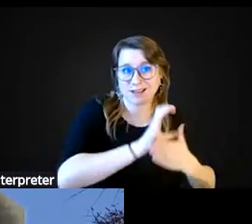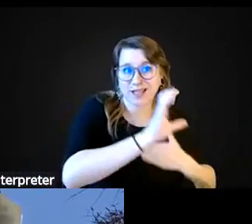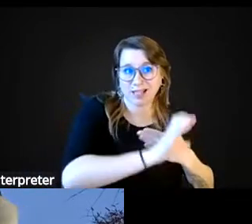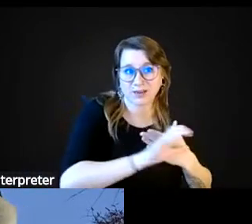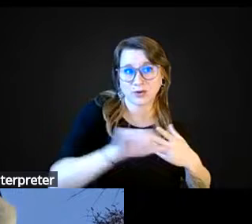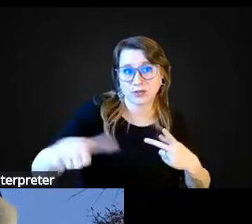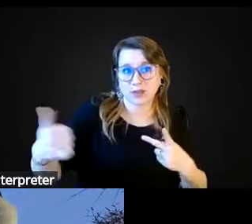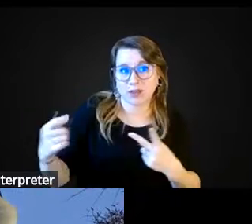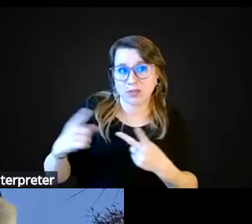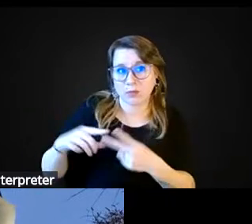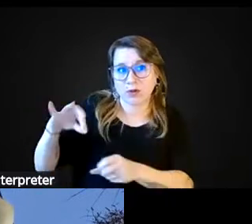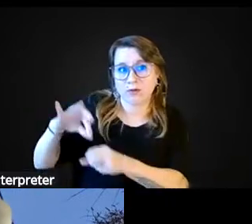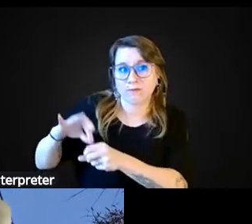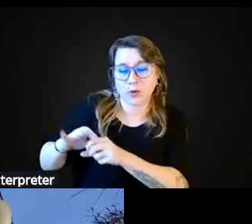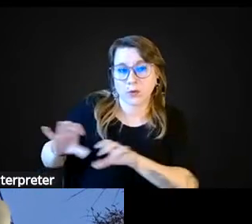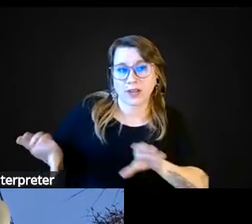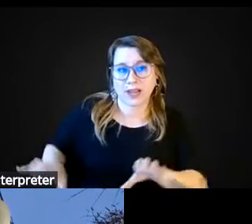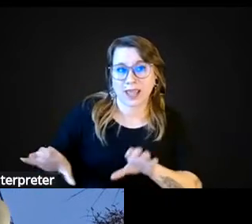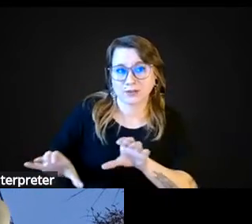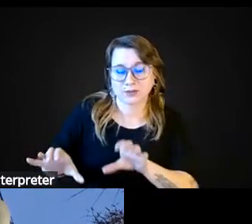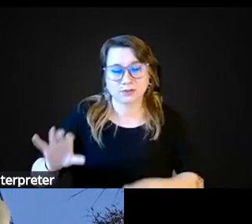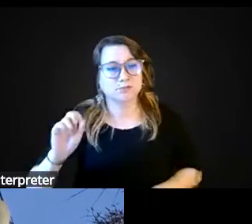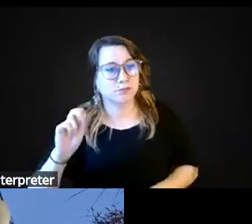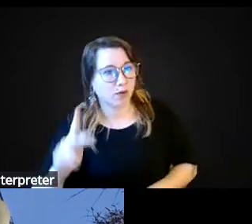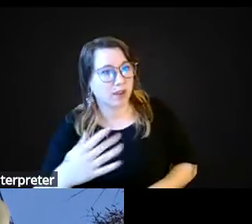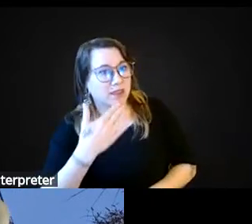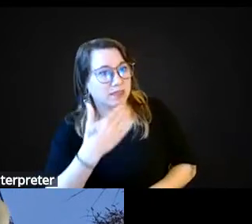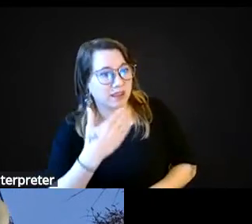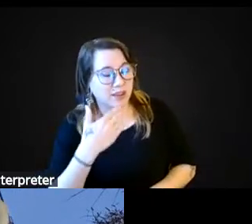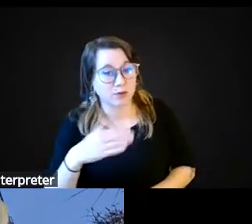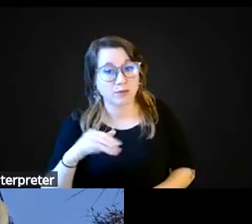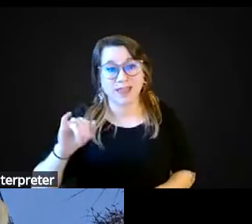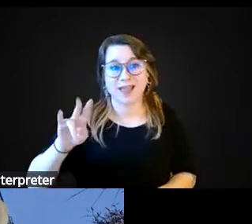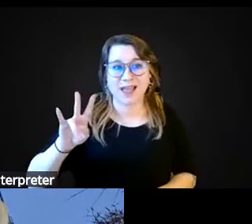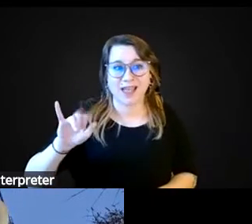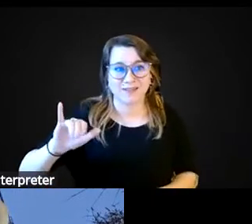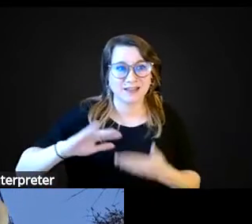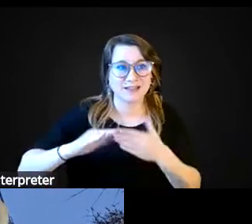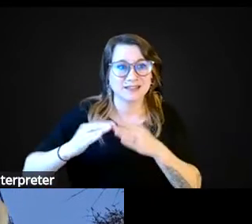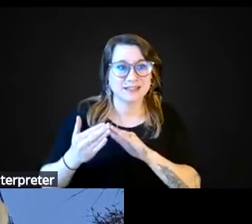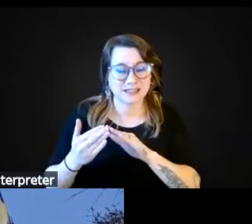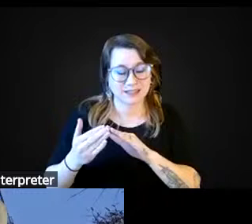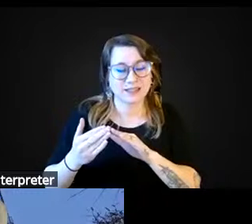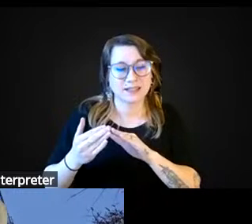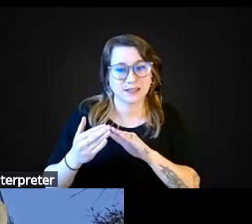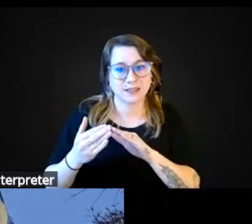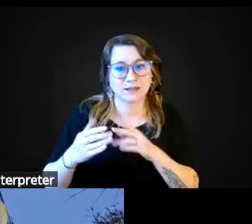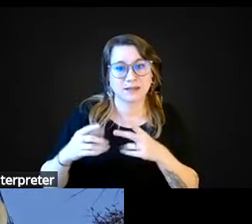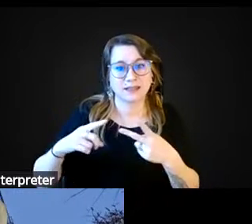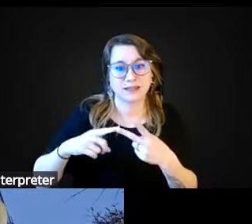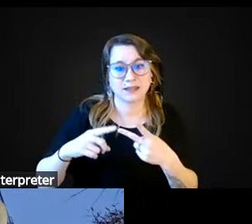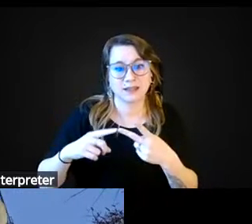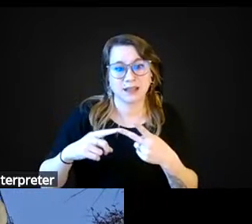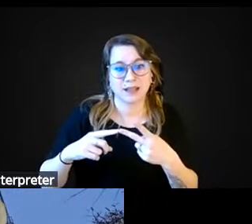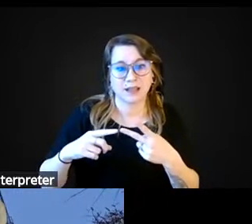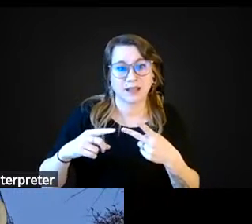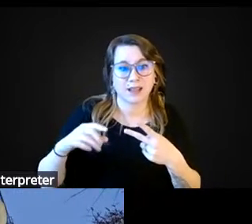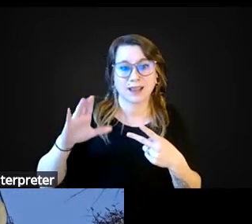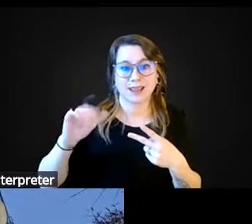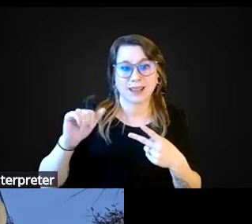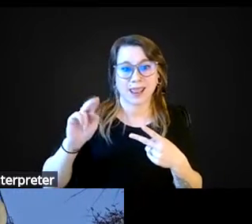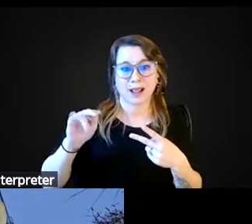voting actions. Okay, thank you. The Ivy City Resilience Hub and the cannabis saturation are those the